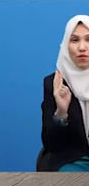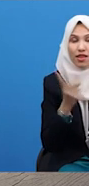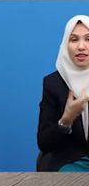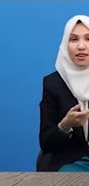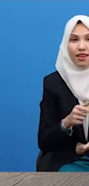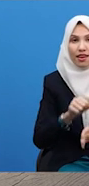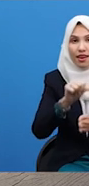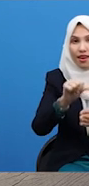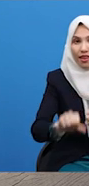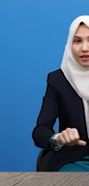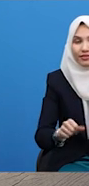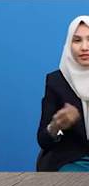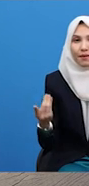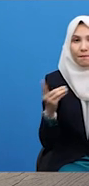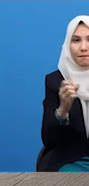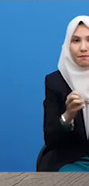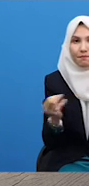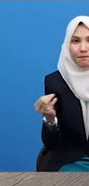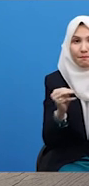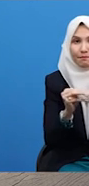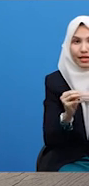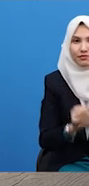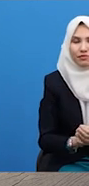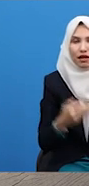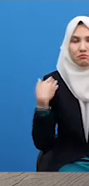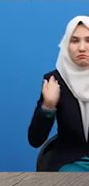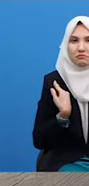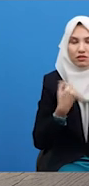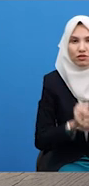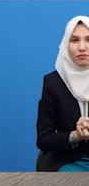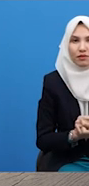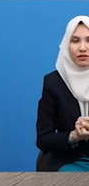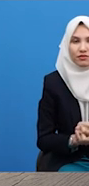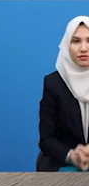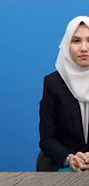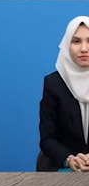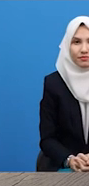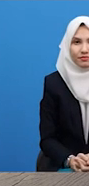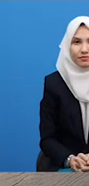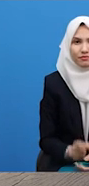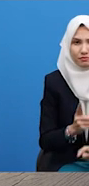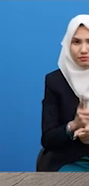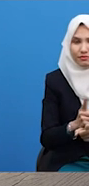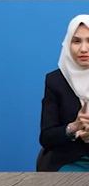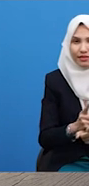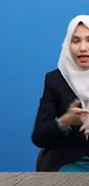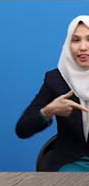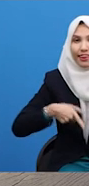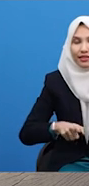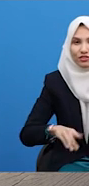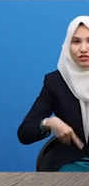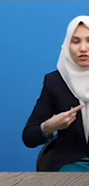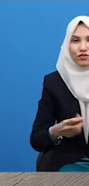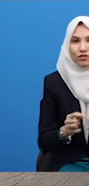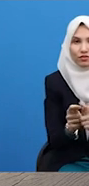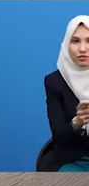lipstick. I'm tired of my old shades. Oh, really? Let's go together. I'd